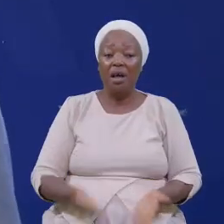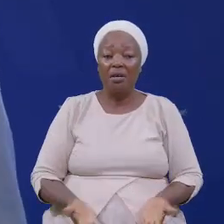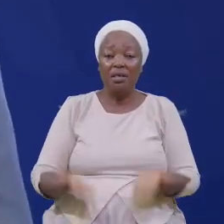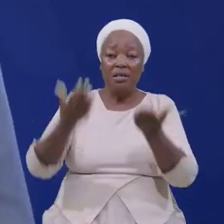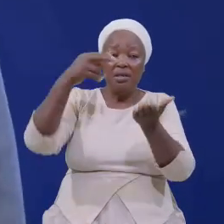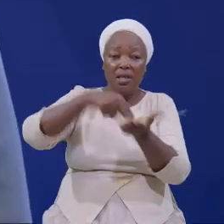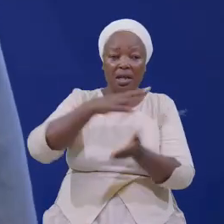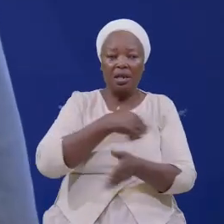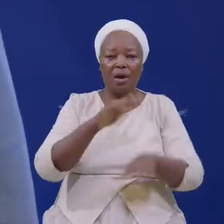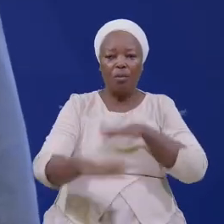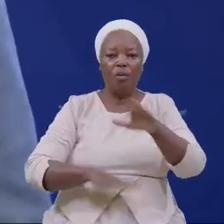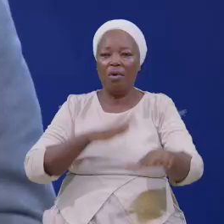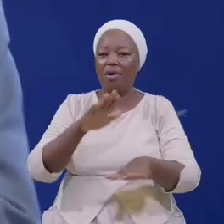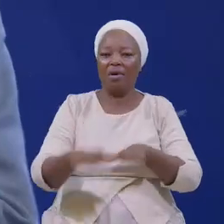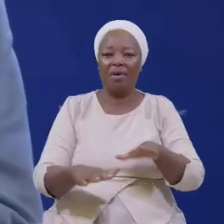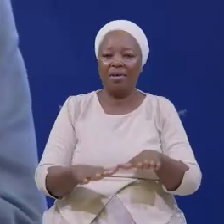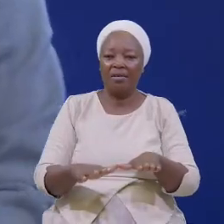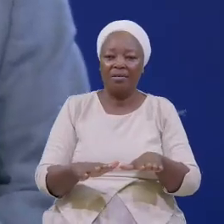walk.